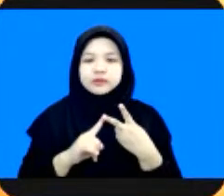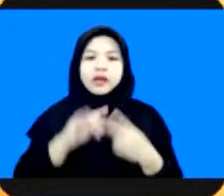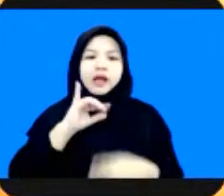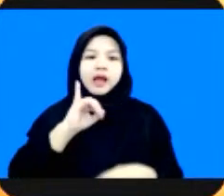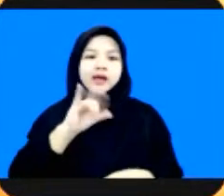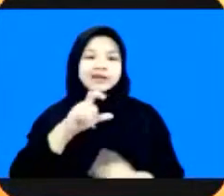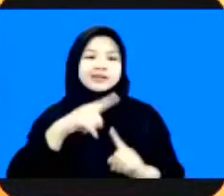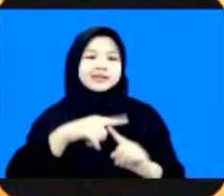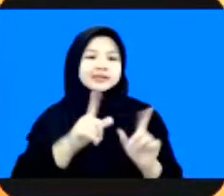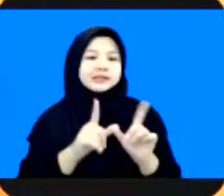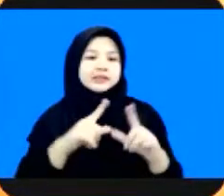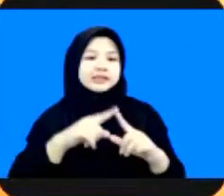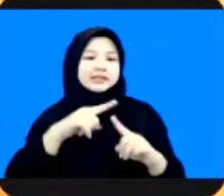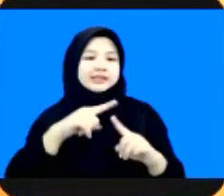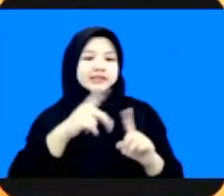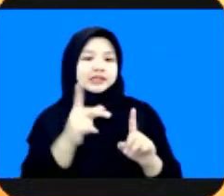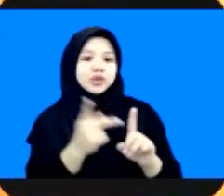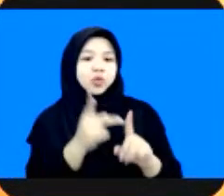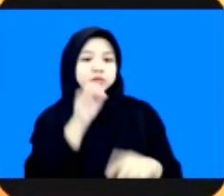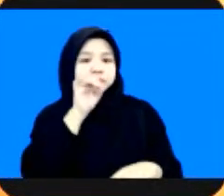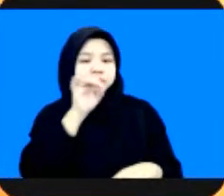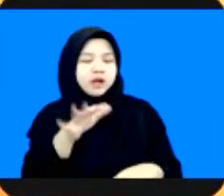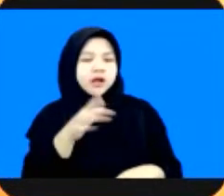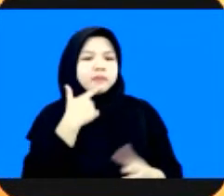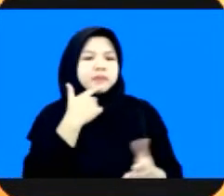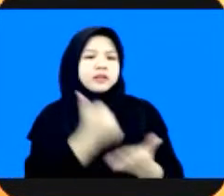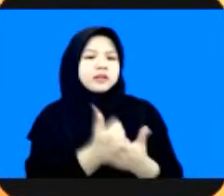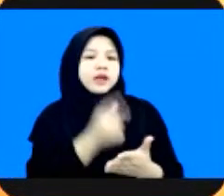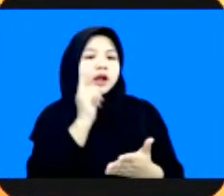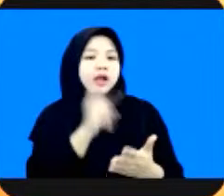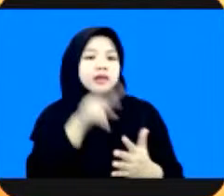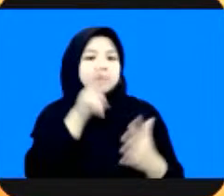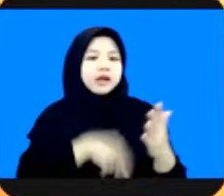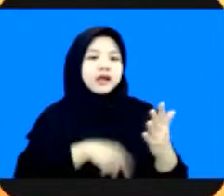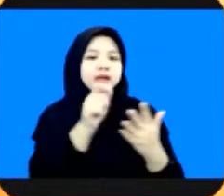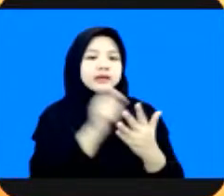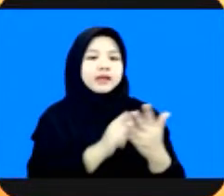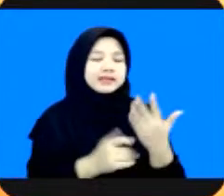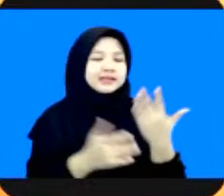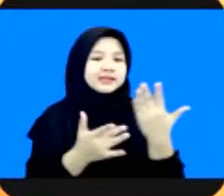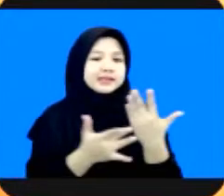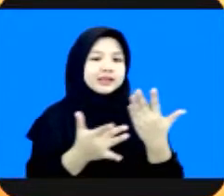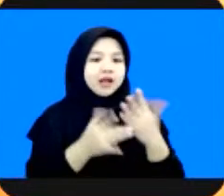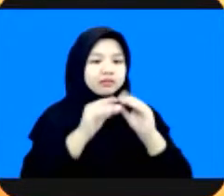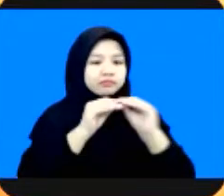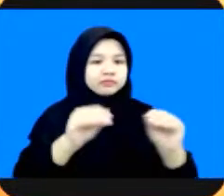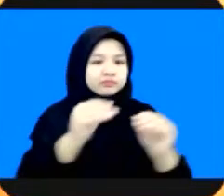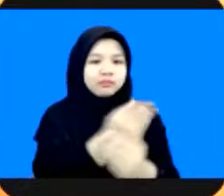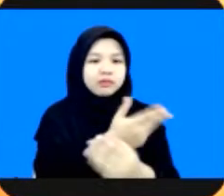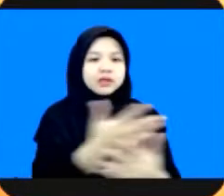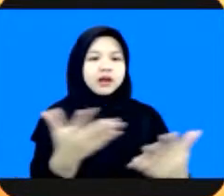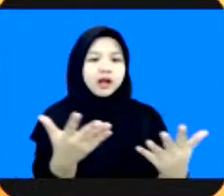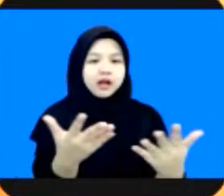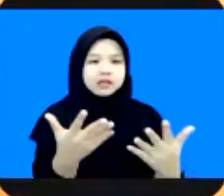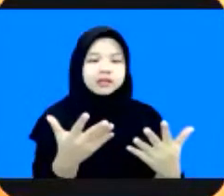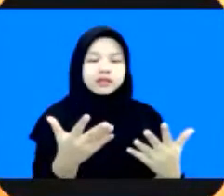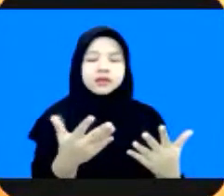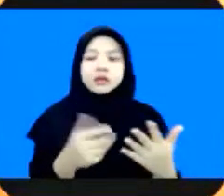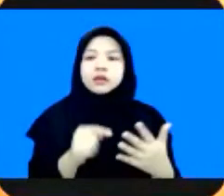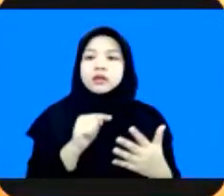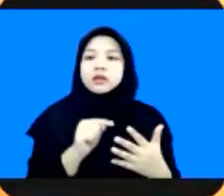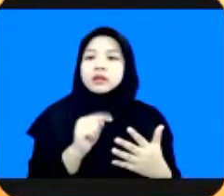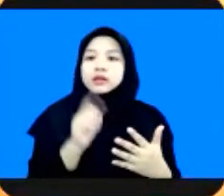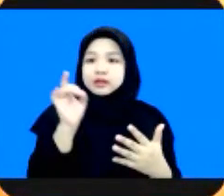digital literacy to public. And this is including a